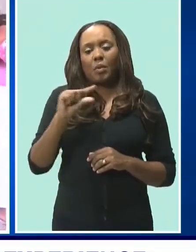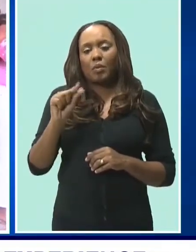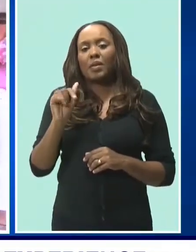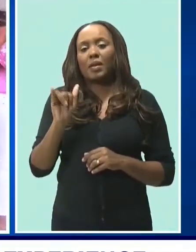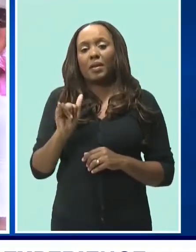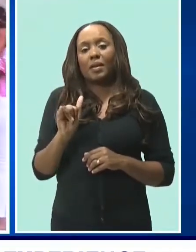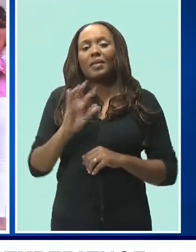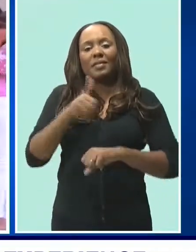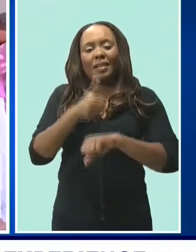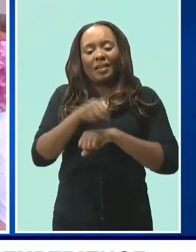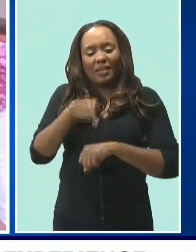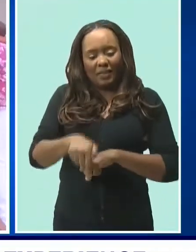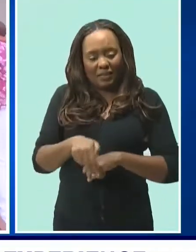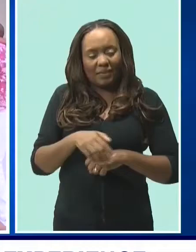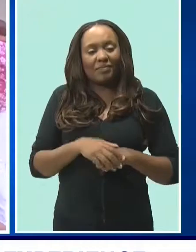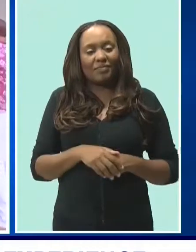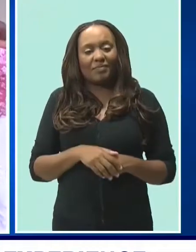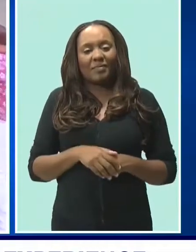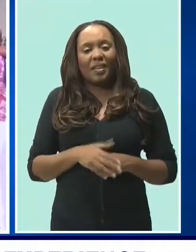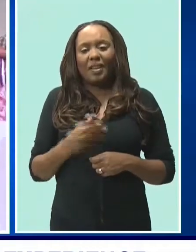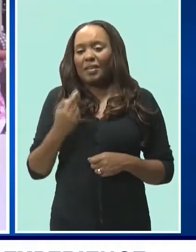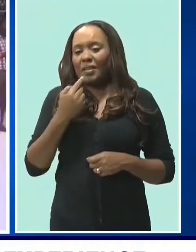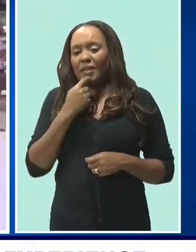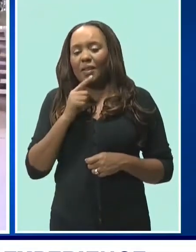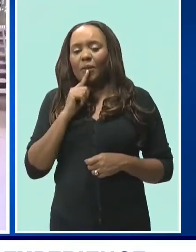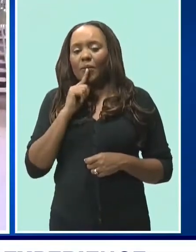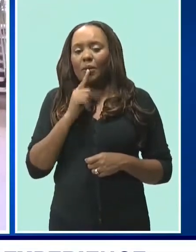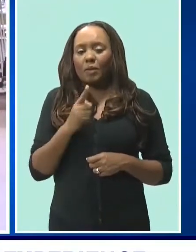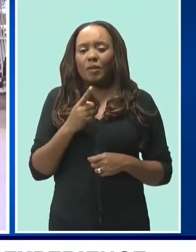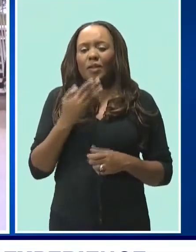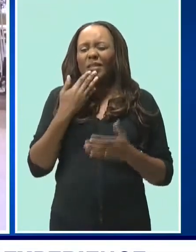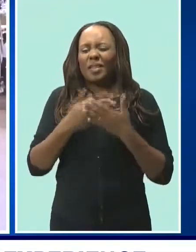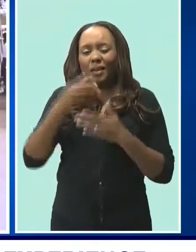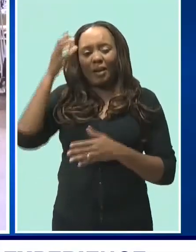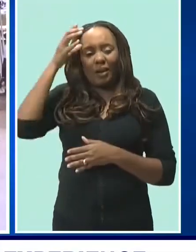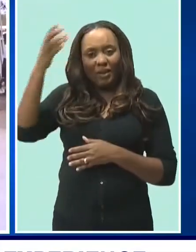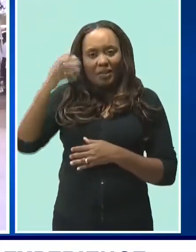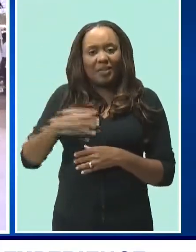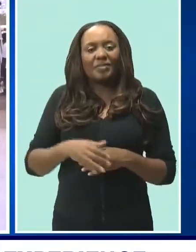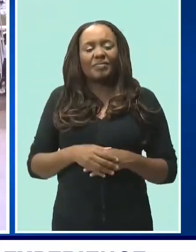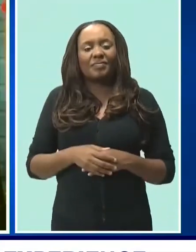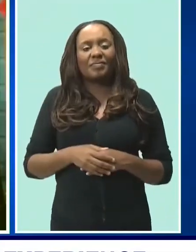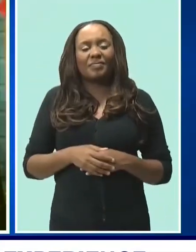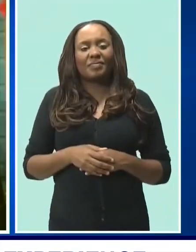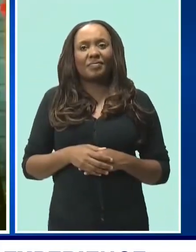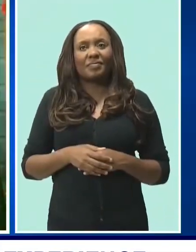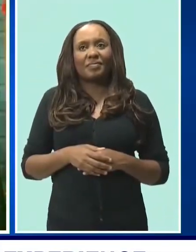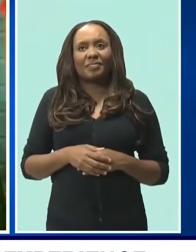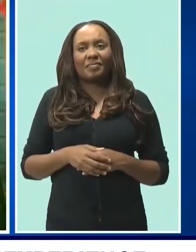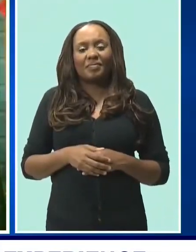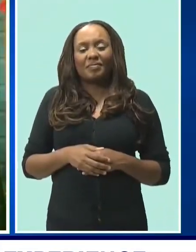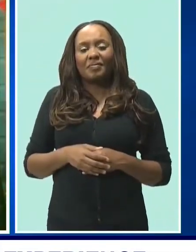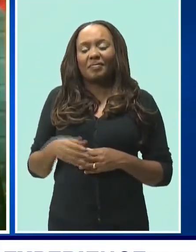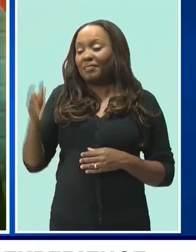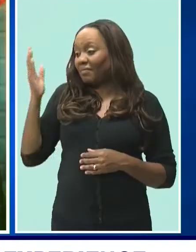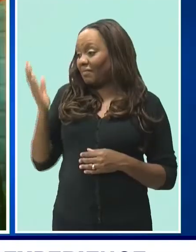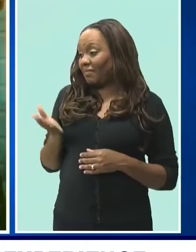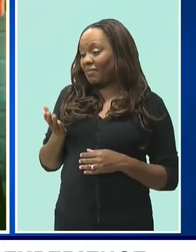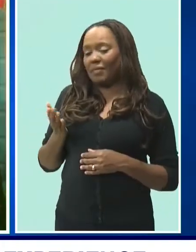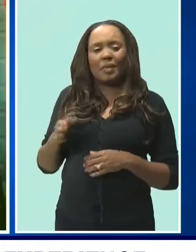Managing Director Raphael Grisoni says it's a progressive concept. COVID shows us that business cannot be